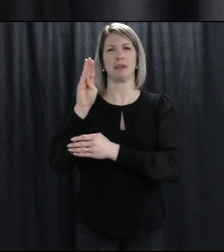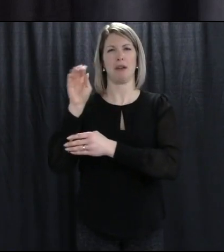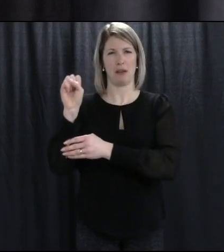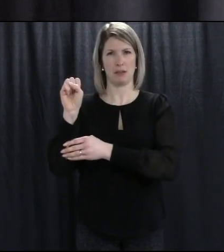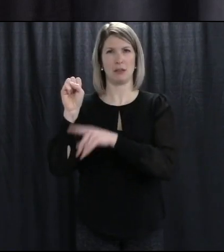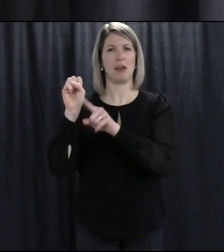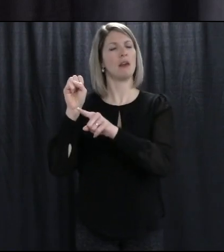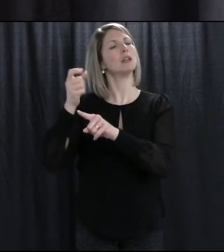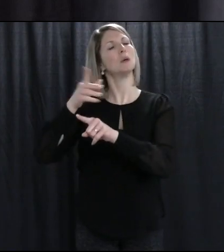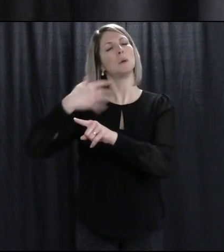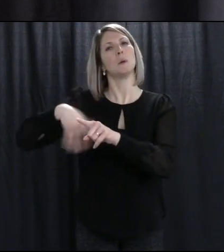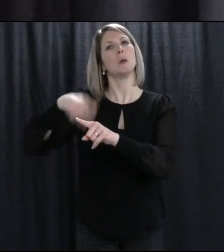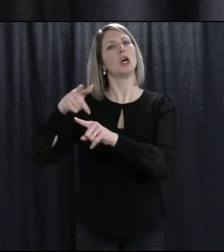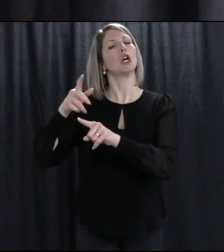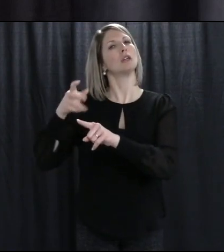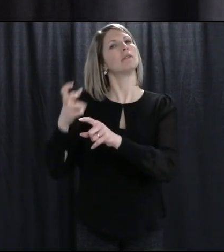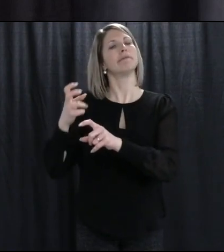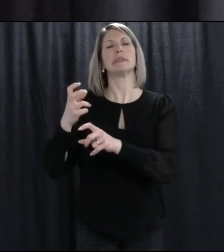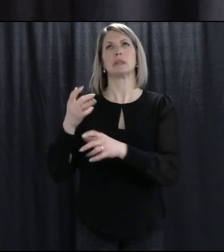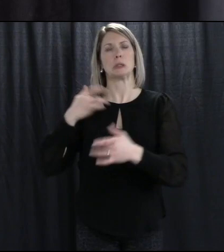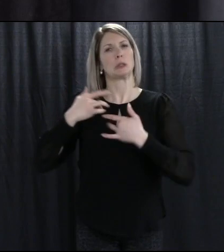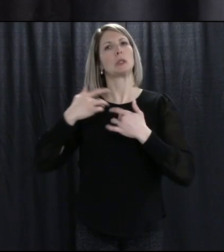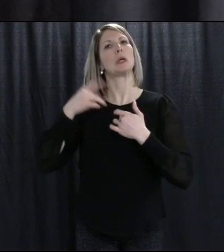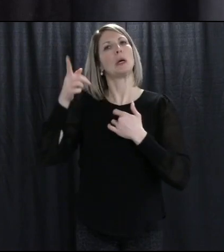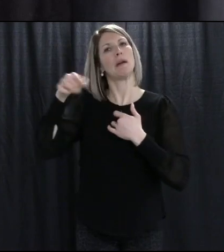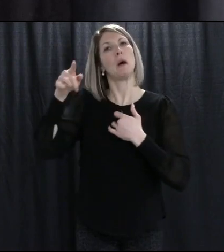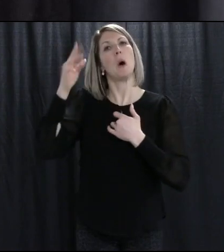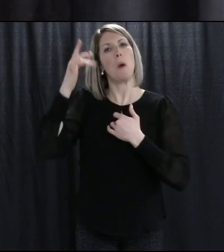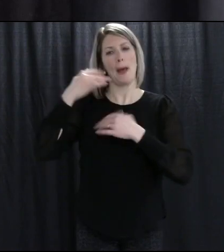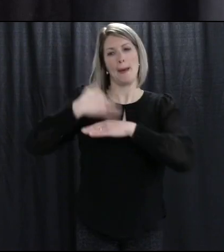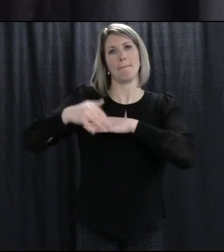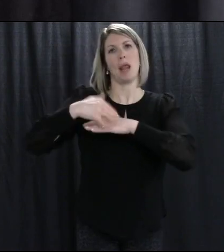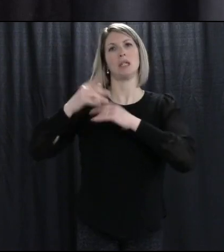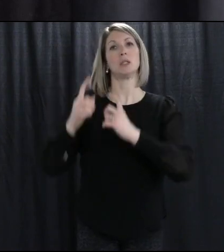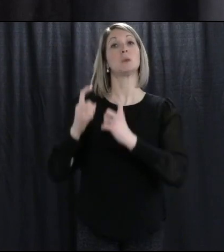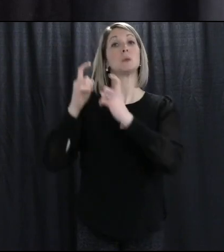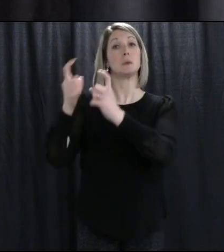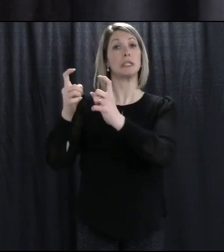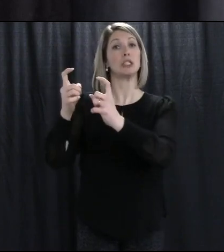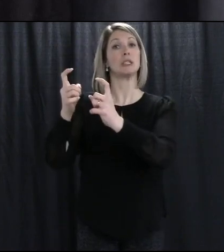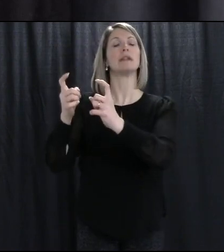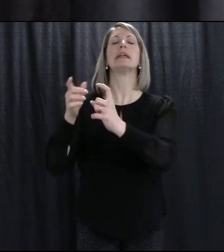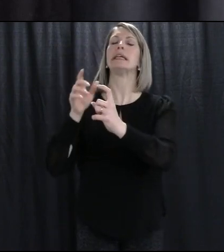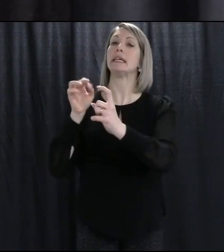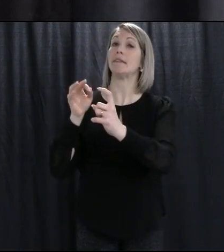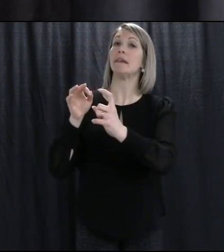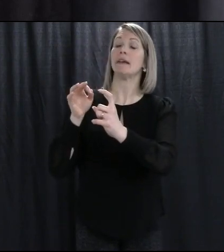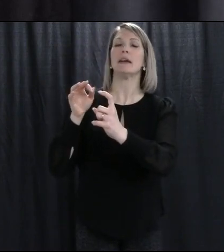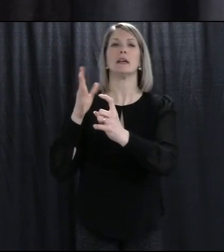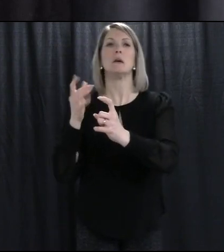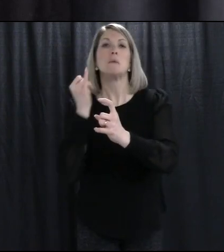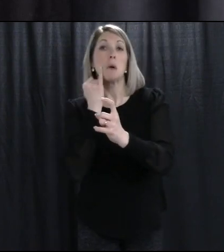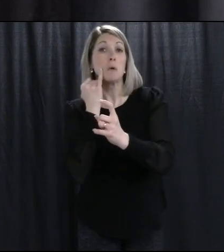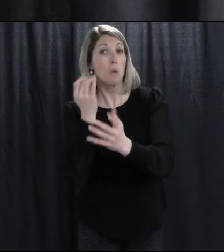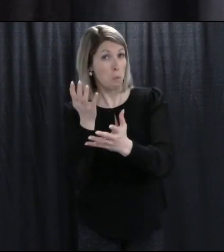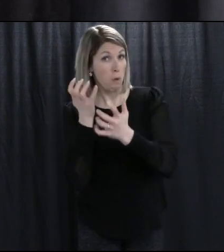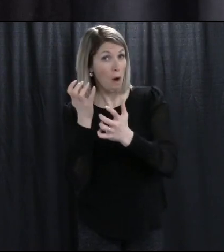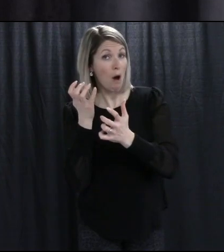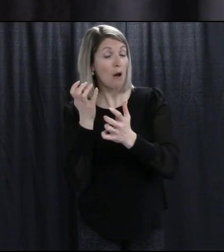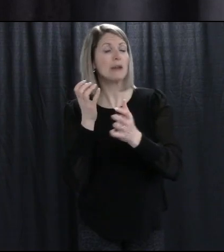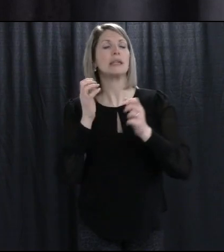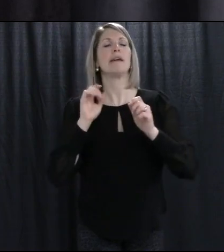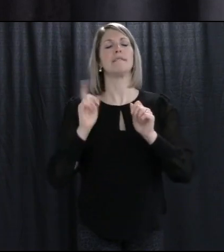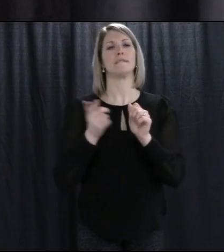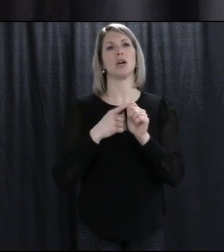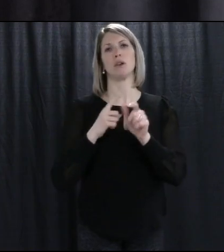of you who give blood, I encourage you to continue to do this in consultation with your local clinic. It is safe to do so,